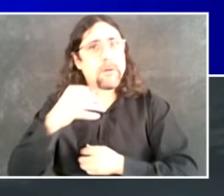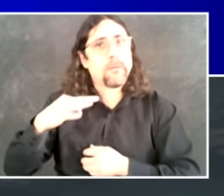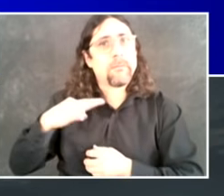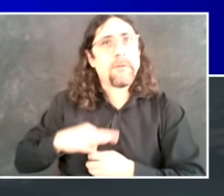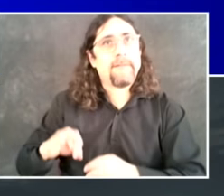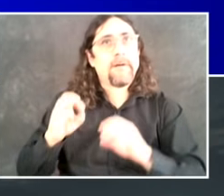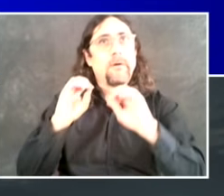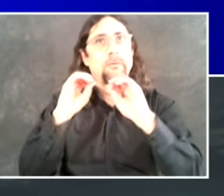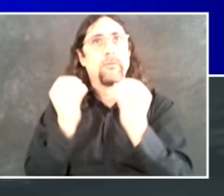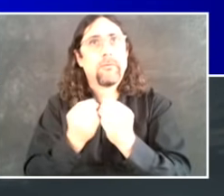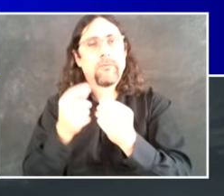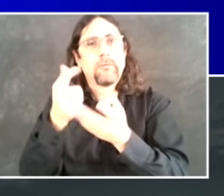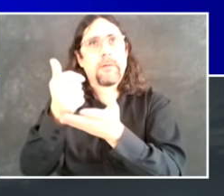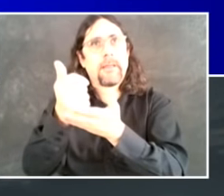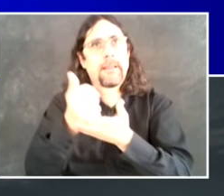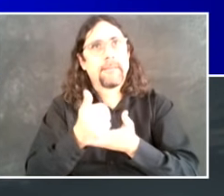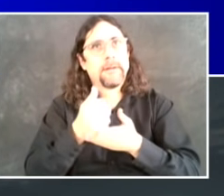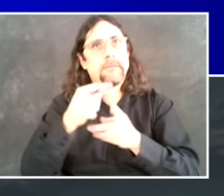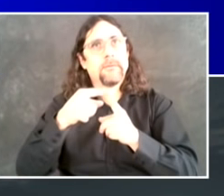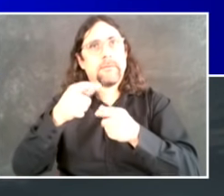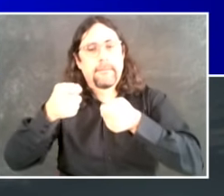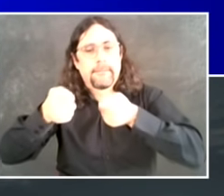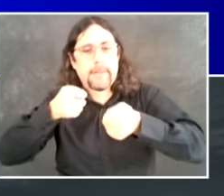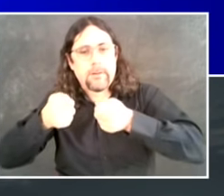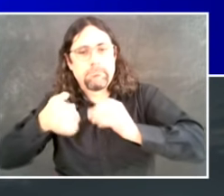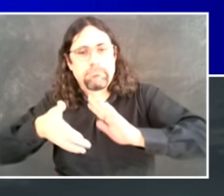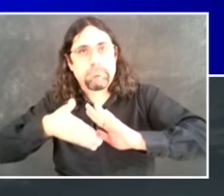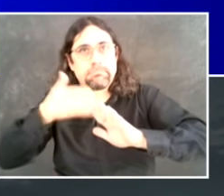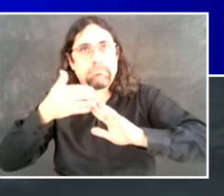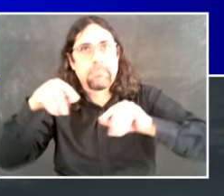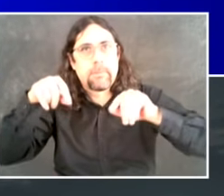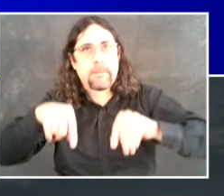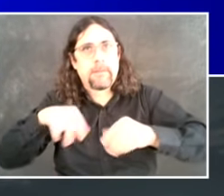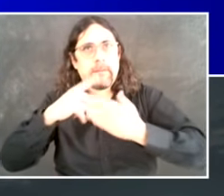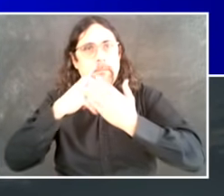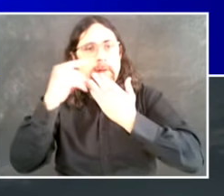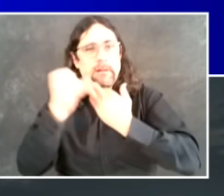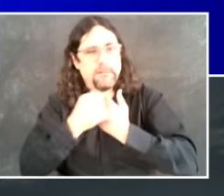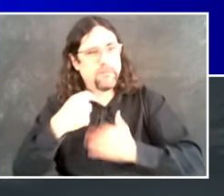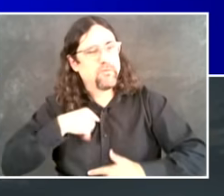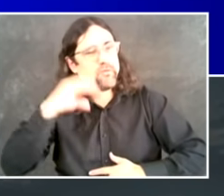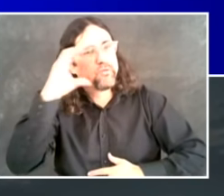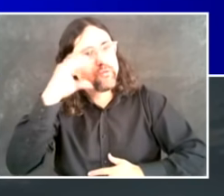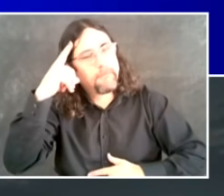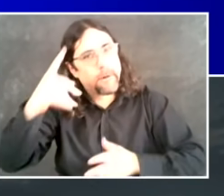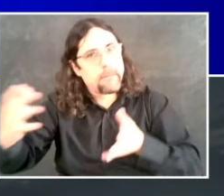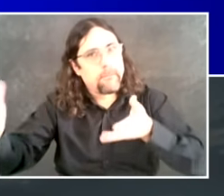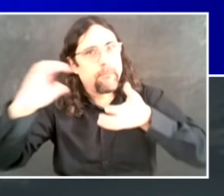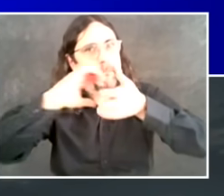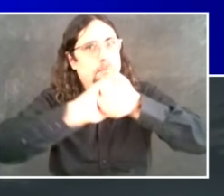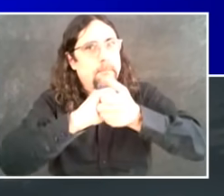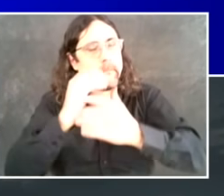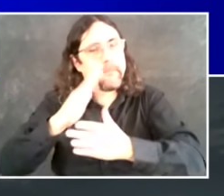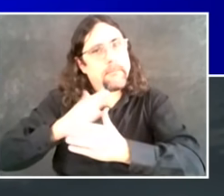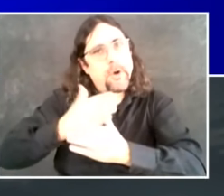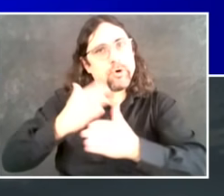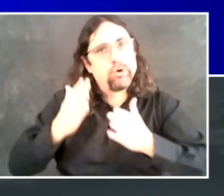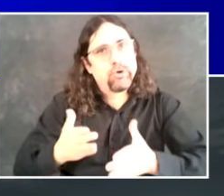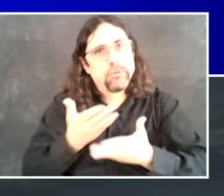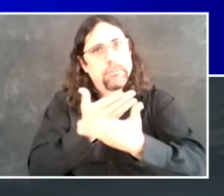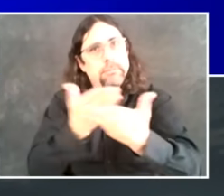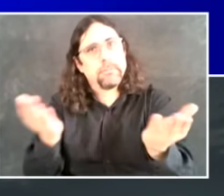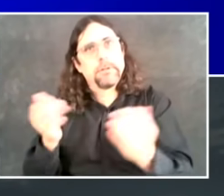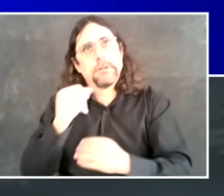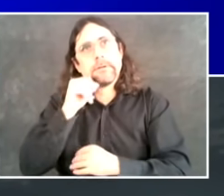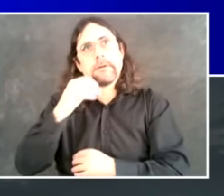away. We need help actually preparing meals. Look, we are now at a point when I'm talking about going as high as 1 million